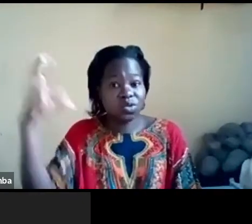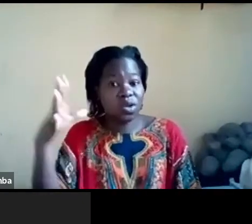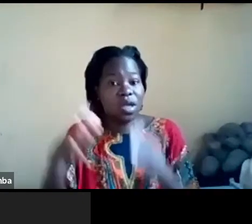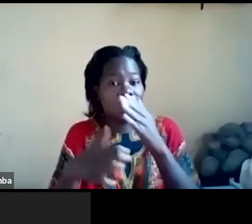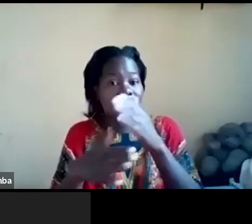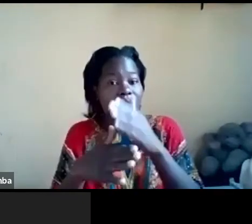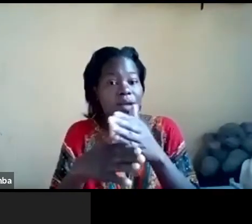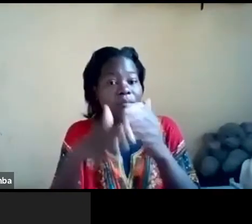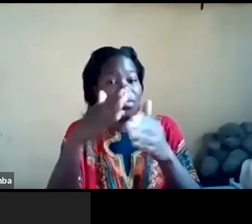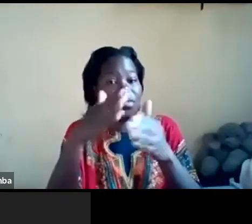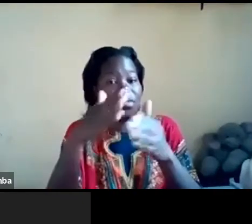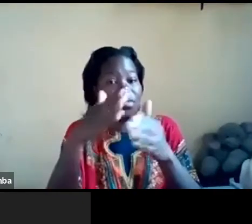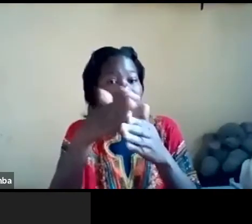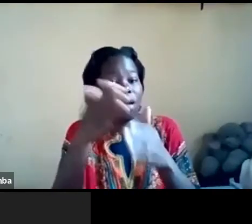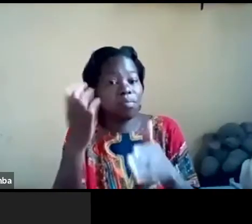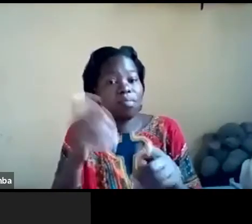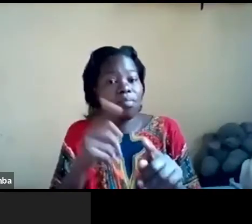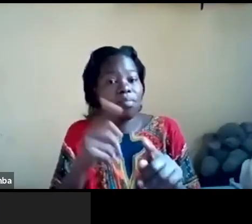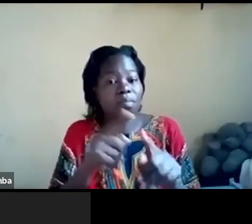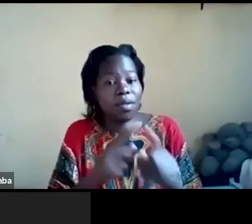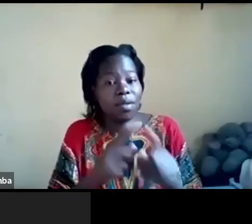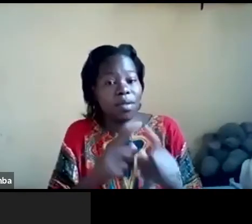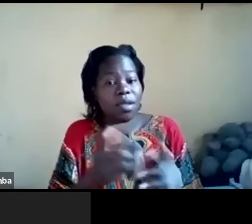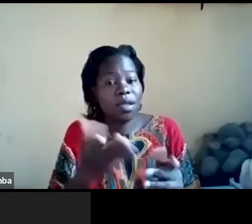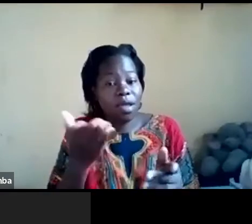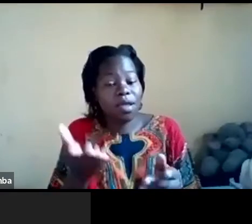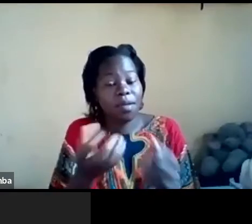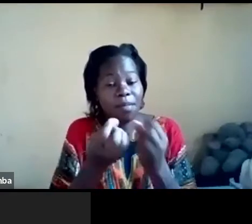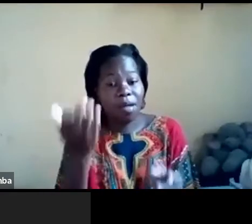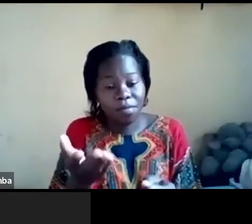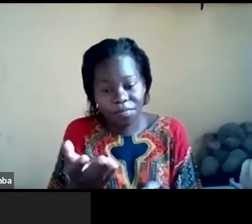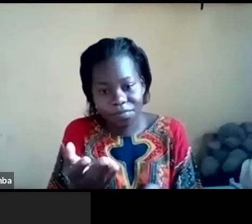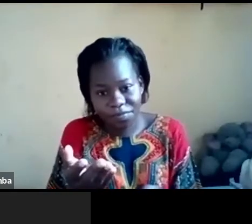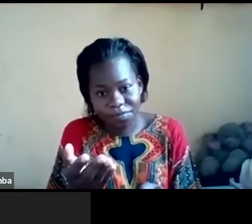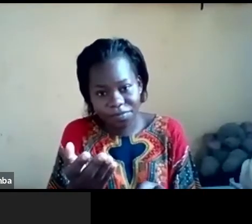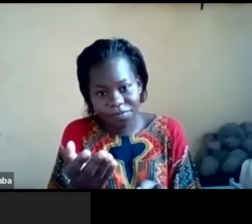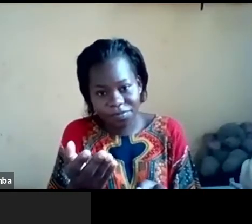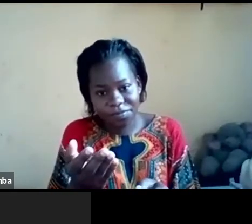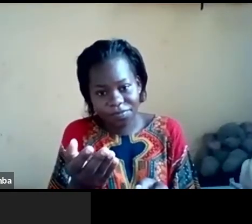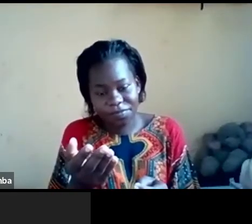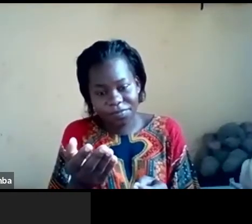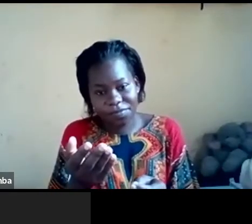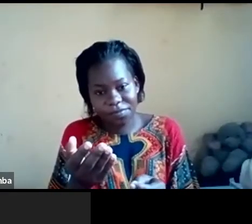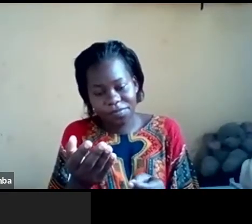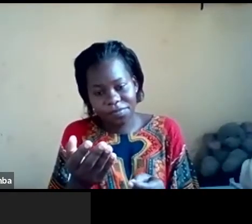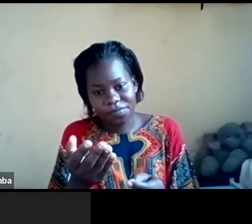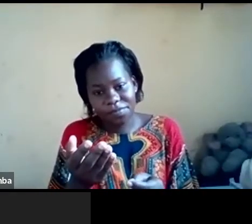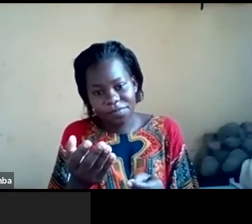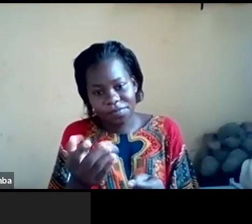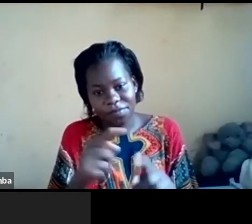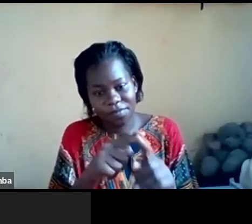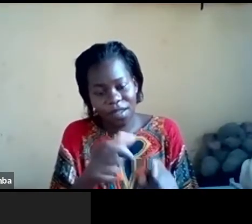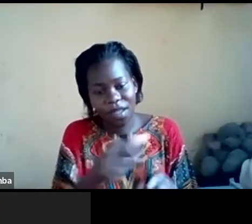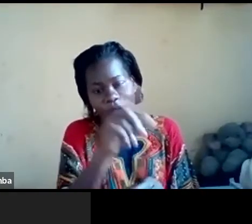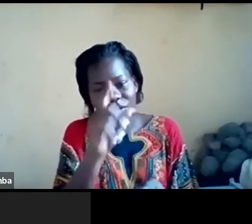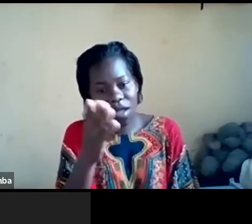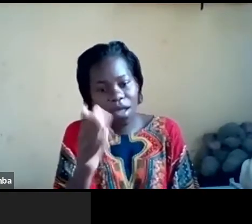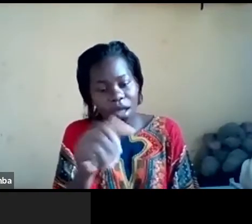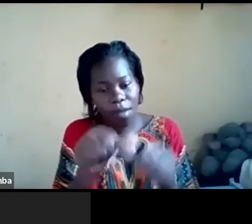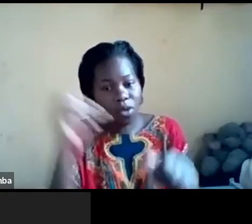also do have a lot of hydroelectric. Maybe that's why we haven't been forced to go into that. But there's another question on solar. The next question is